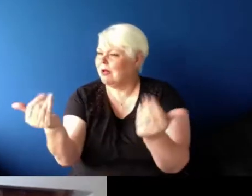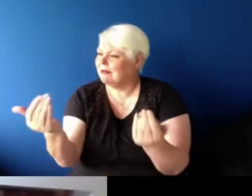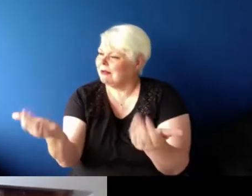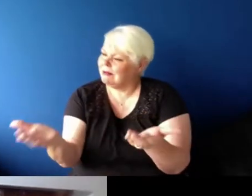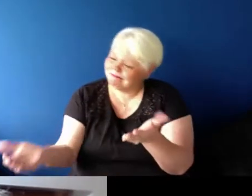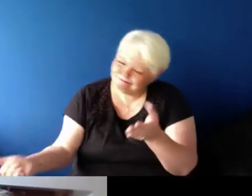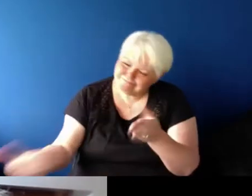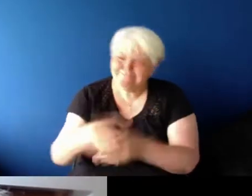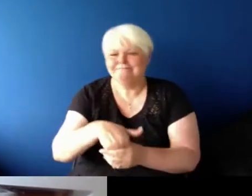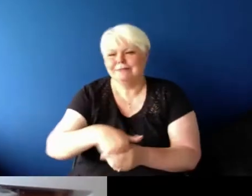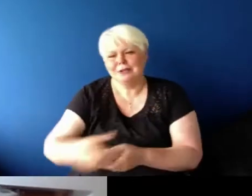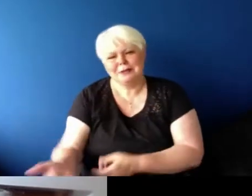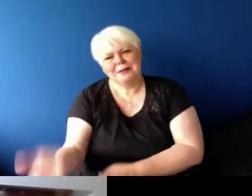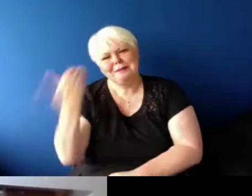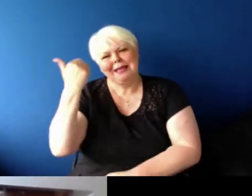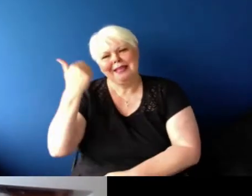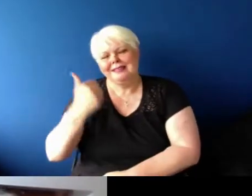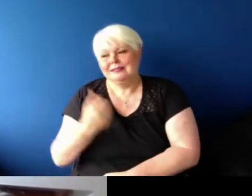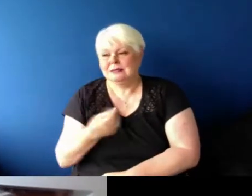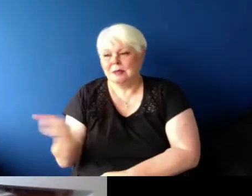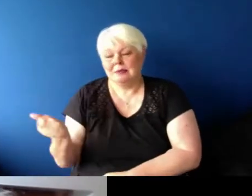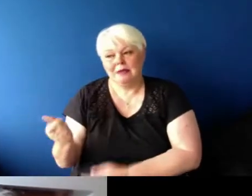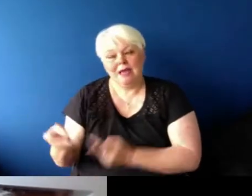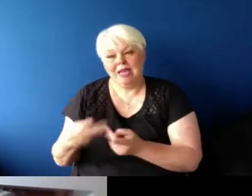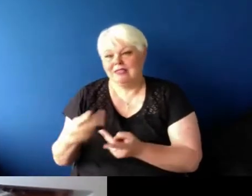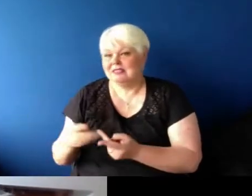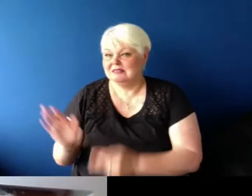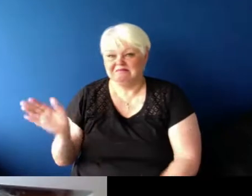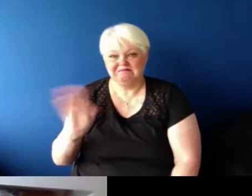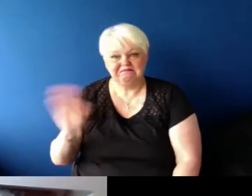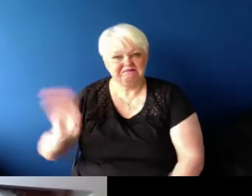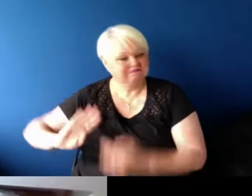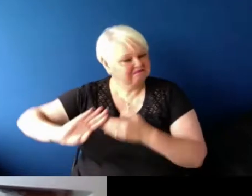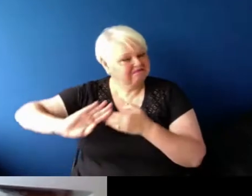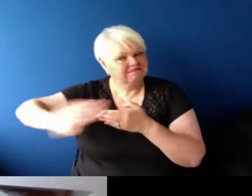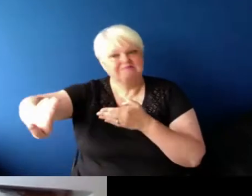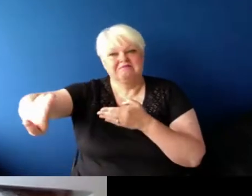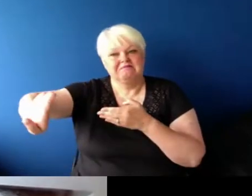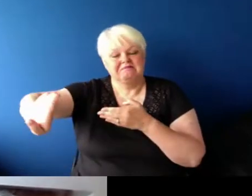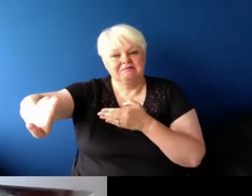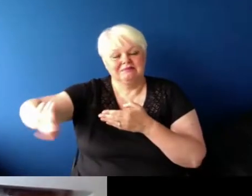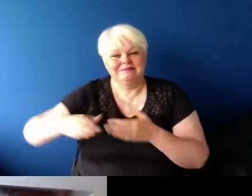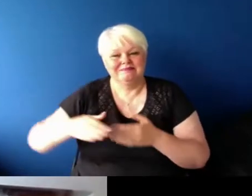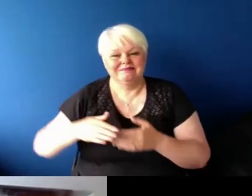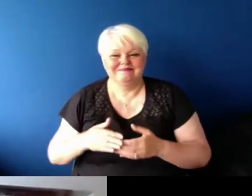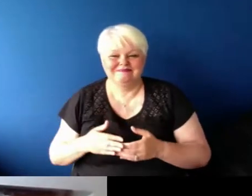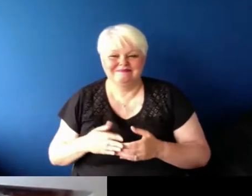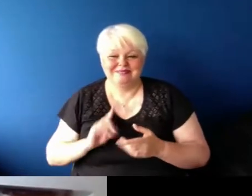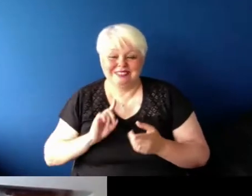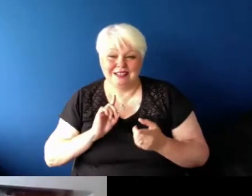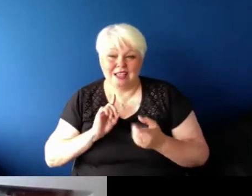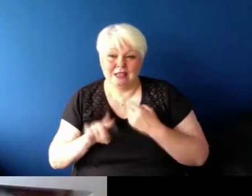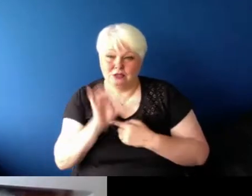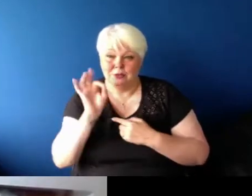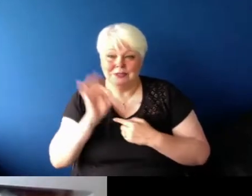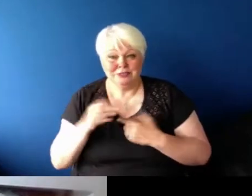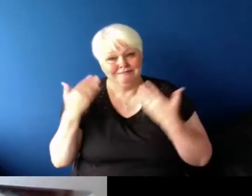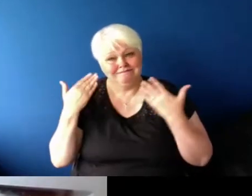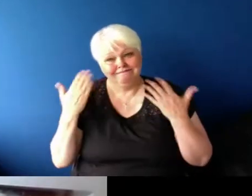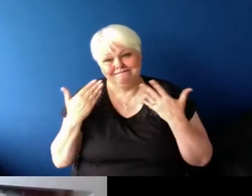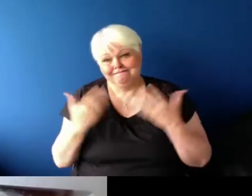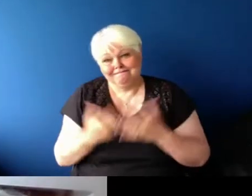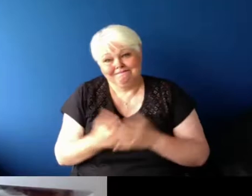accommodating and gracious and safe, and other places just aren't. I don't know the answer to that. I mean, it's like, in a